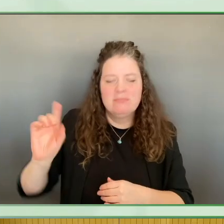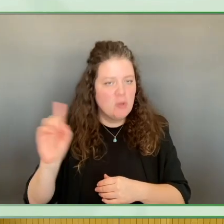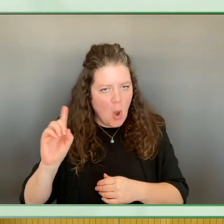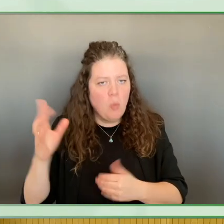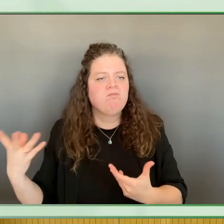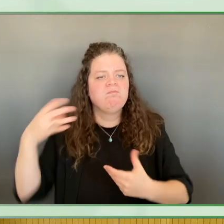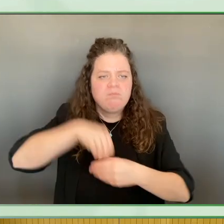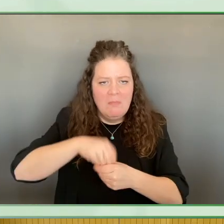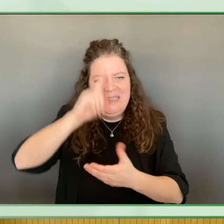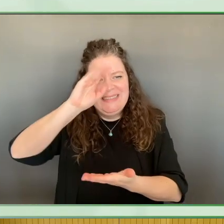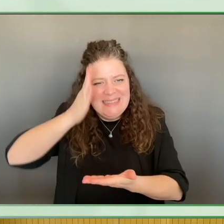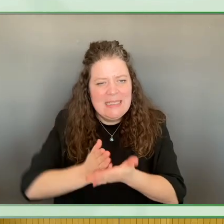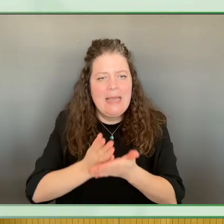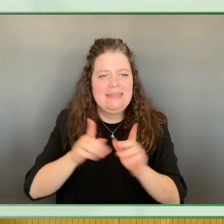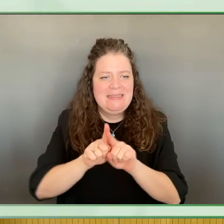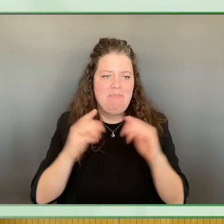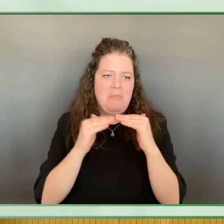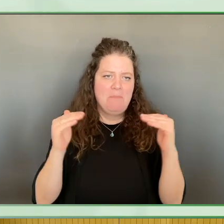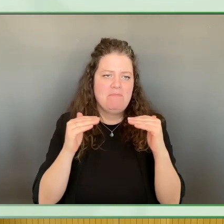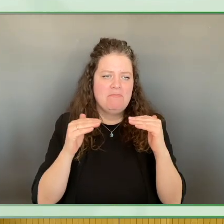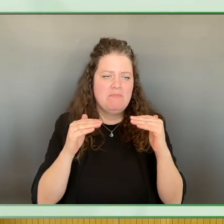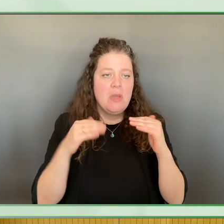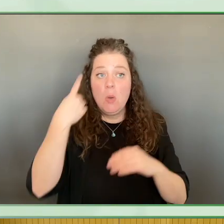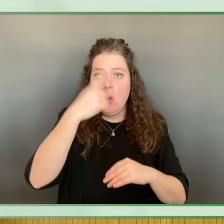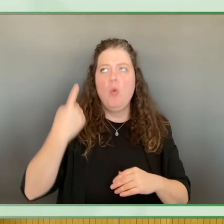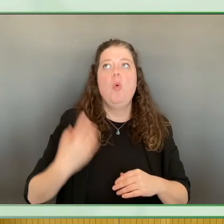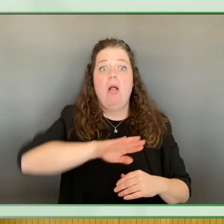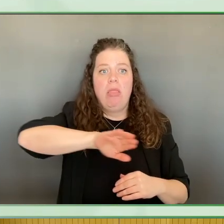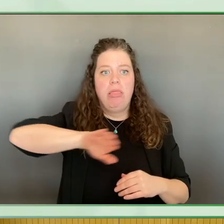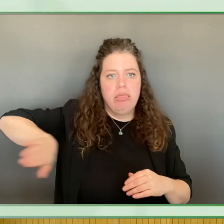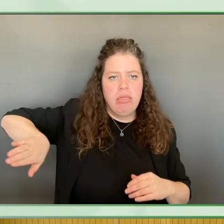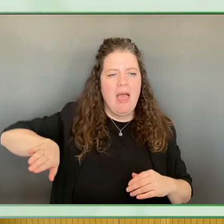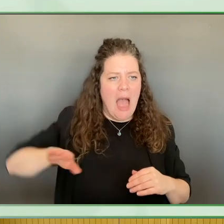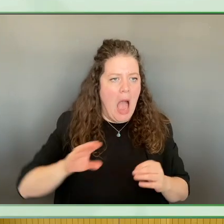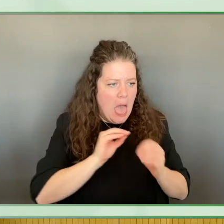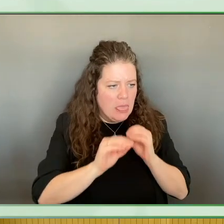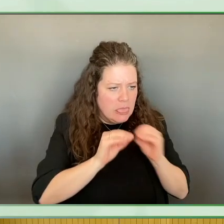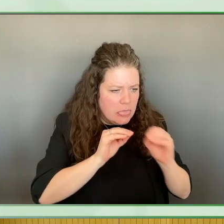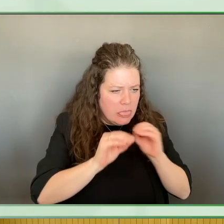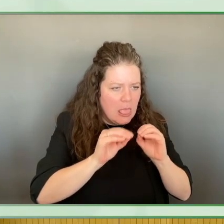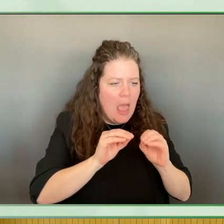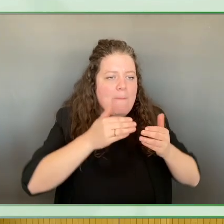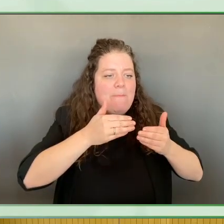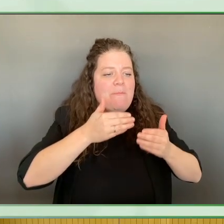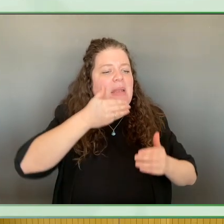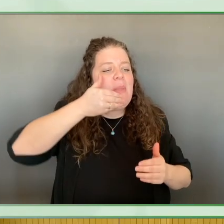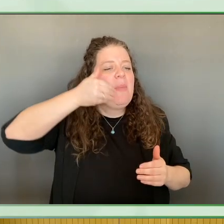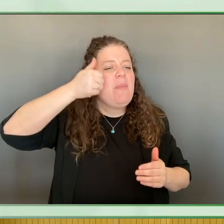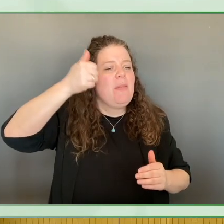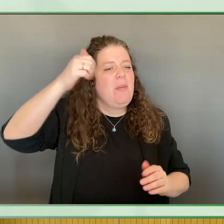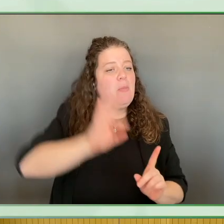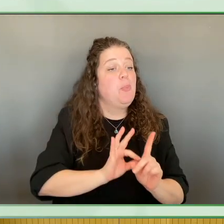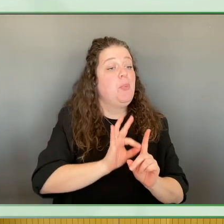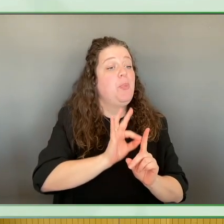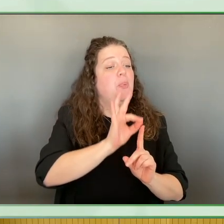always optimize the wrong things. And third, the design should be for multiple provisioning logics, not just B2C or